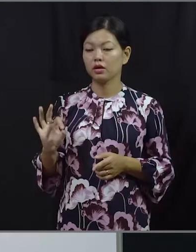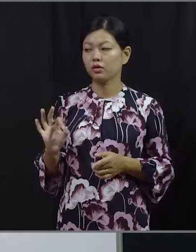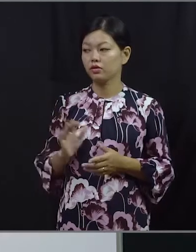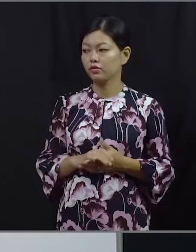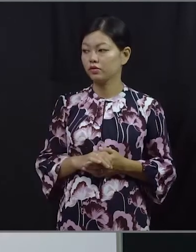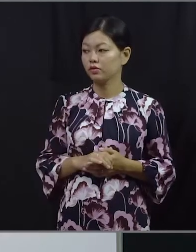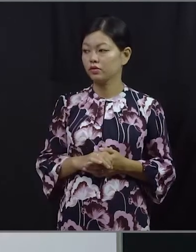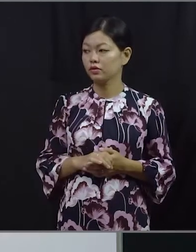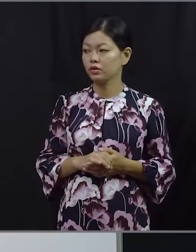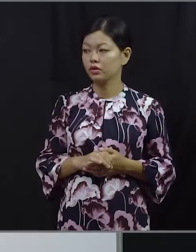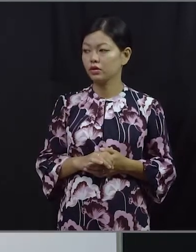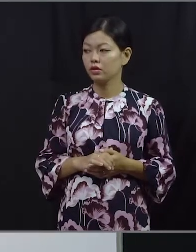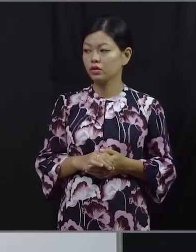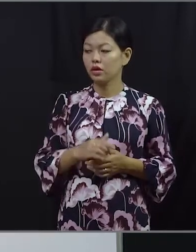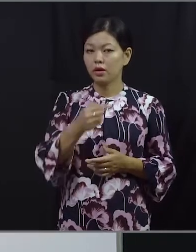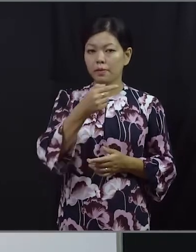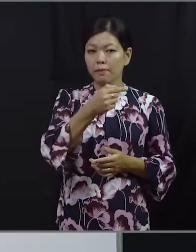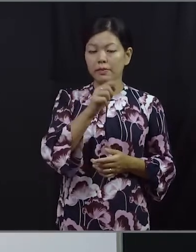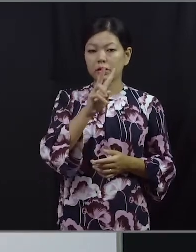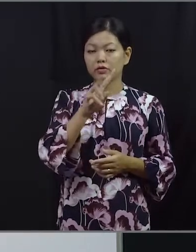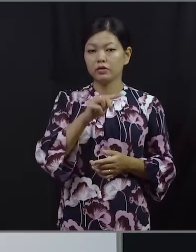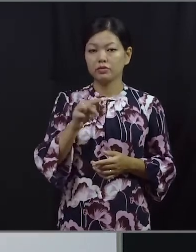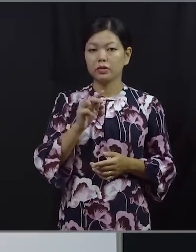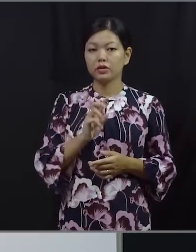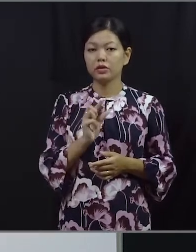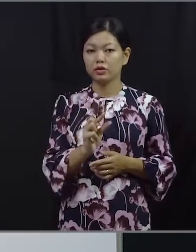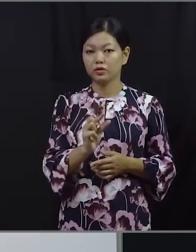write minus V by U equal to